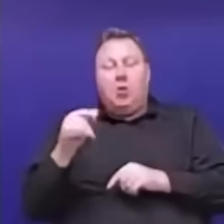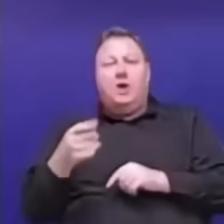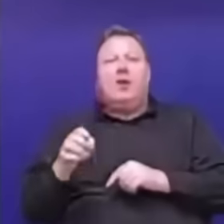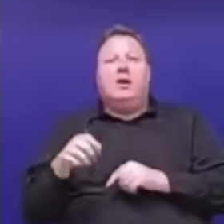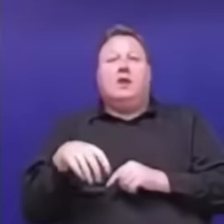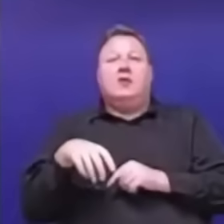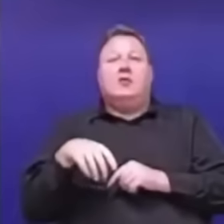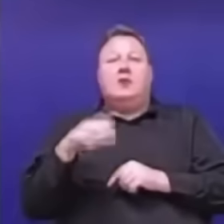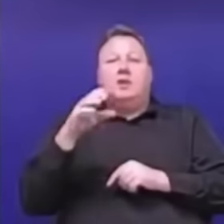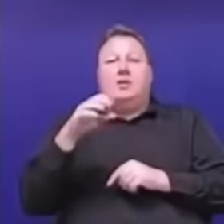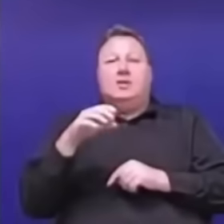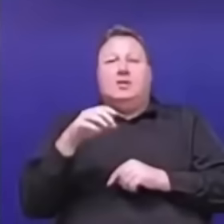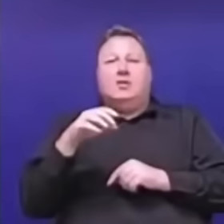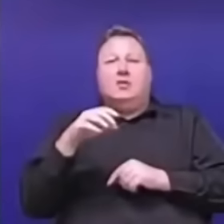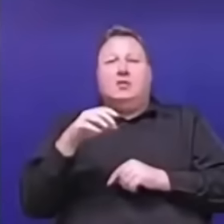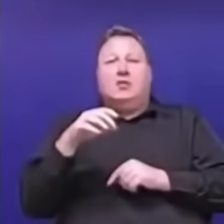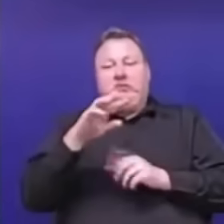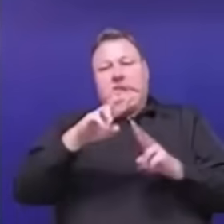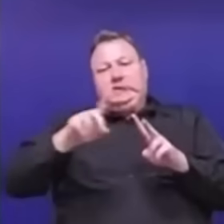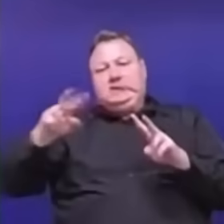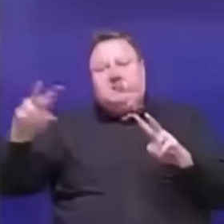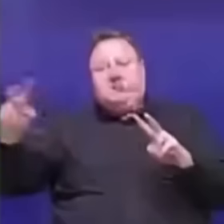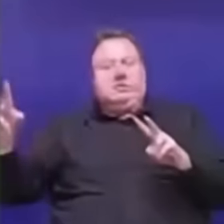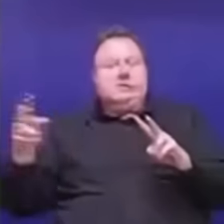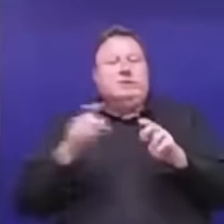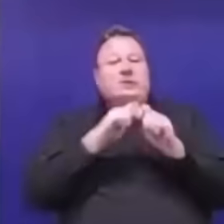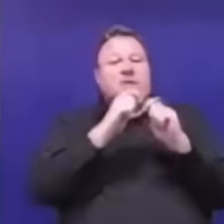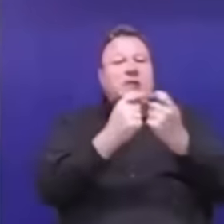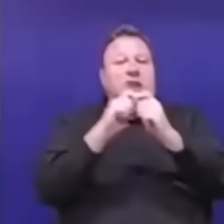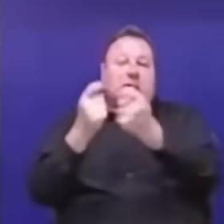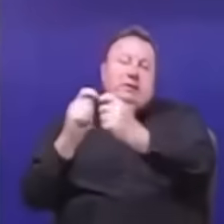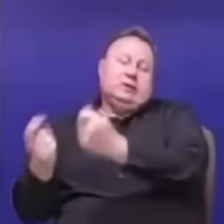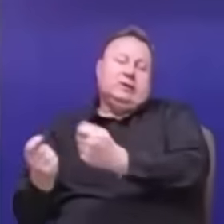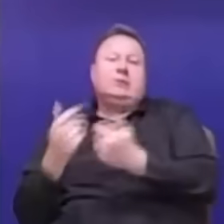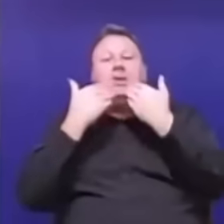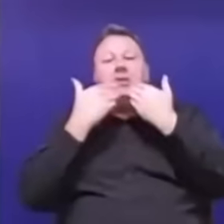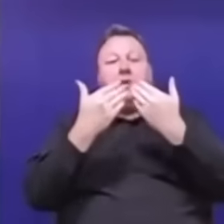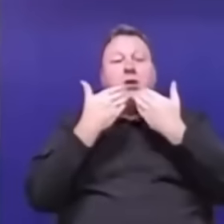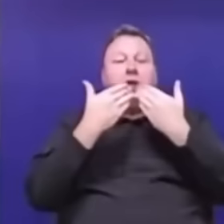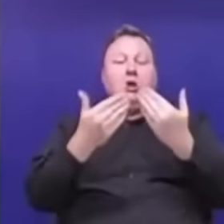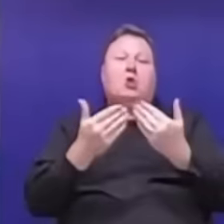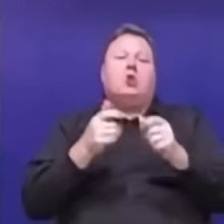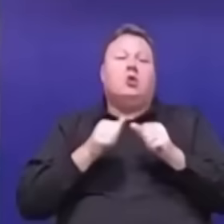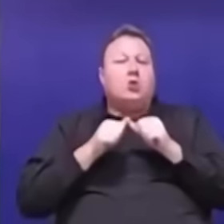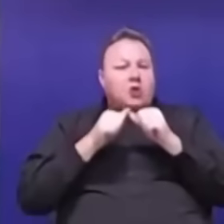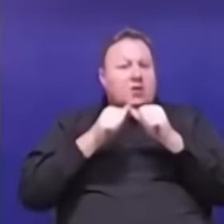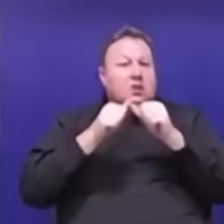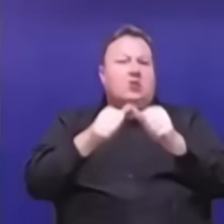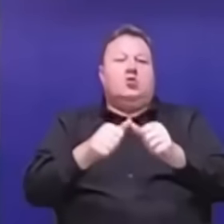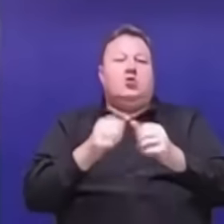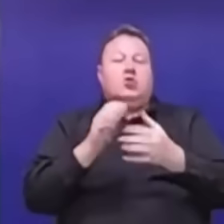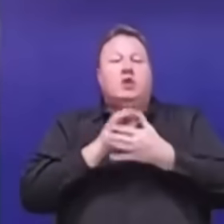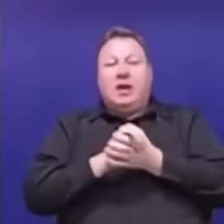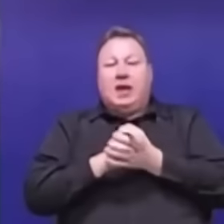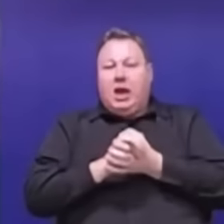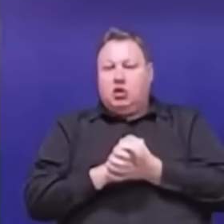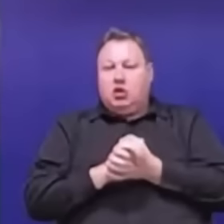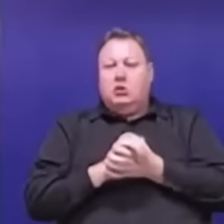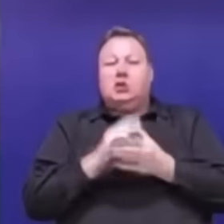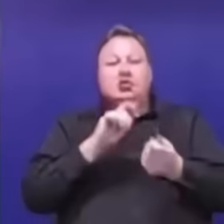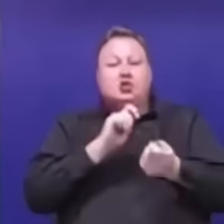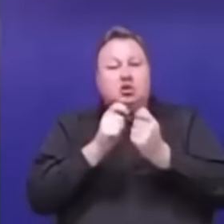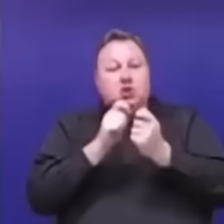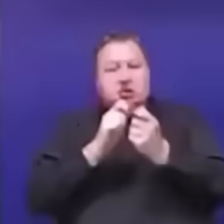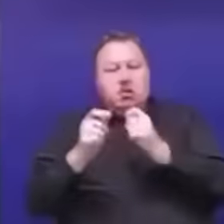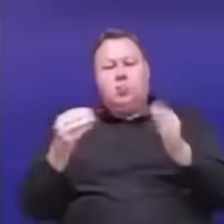Masiapato, and CEO Fosi, as well as their respective teams, for their continued dedication to delivering concrete reforms